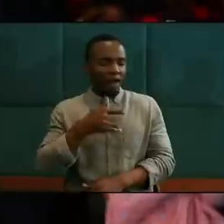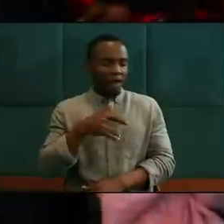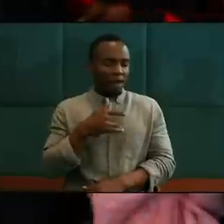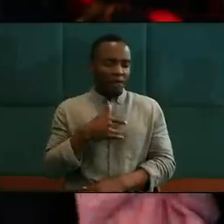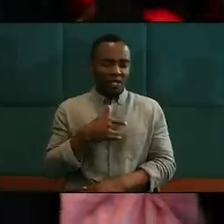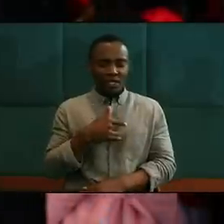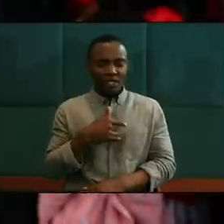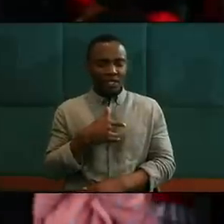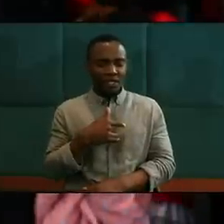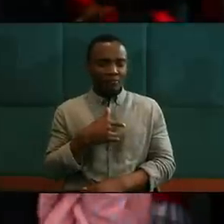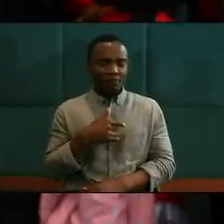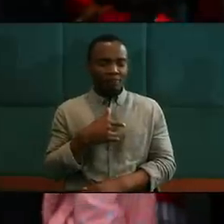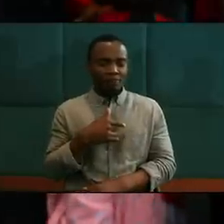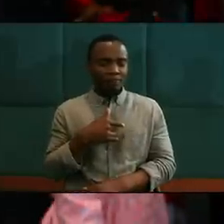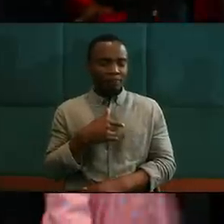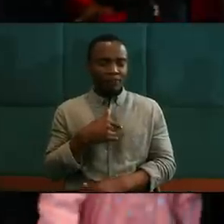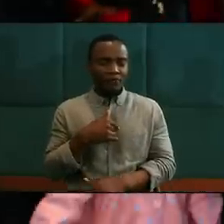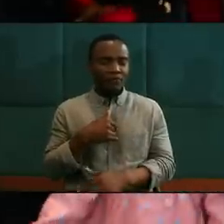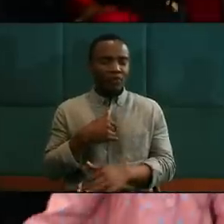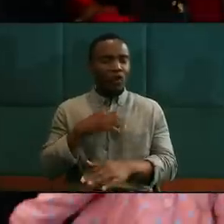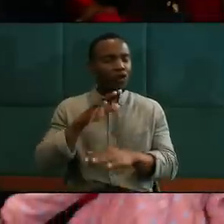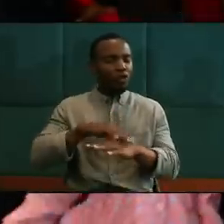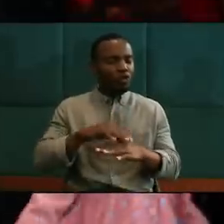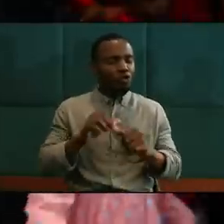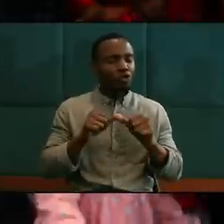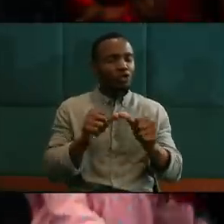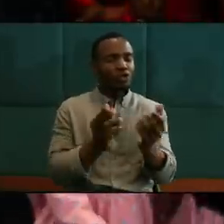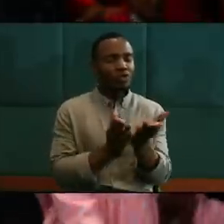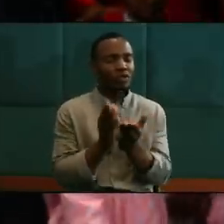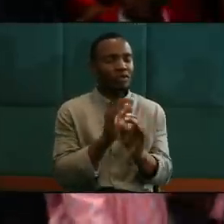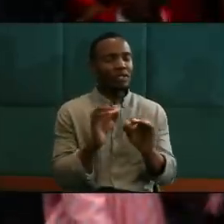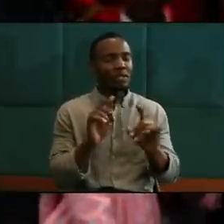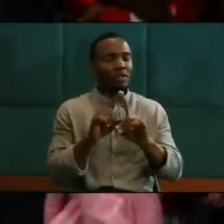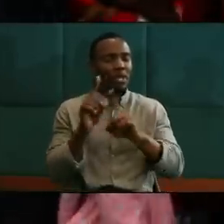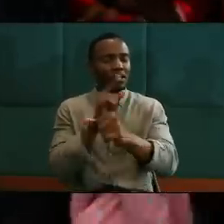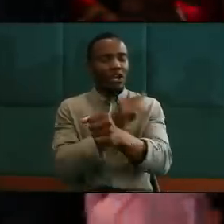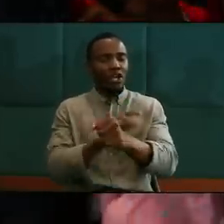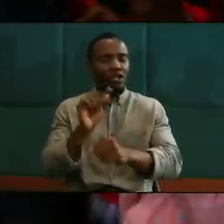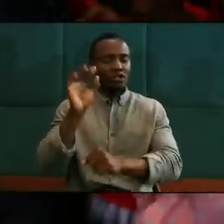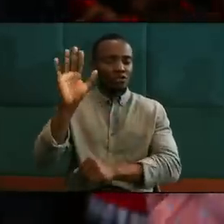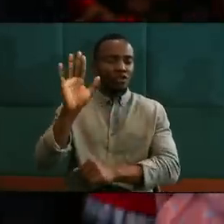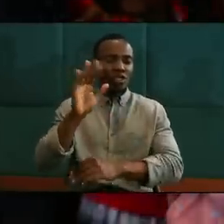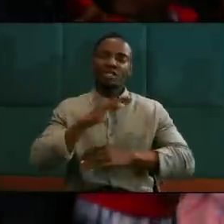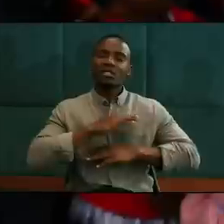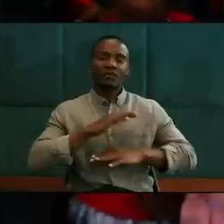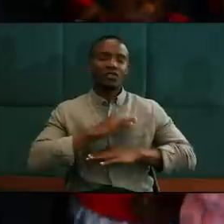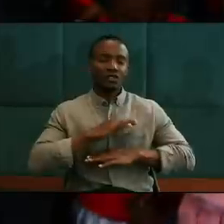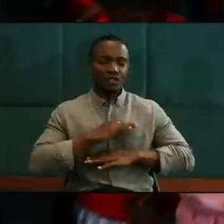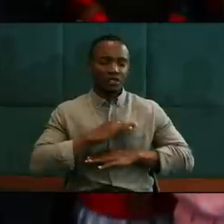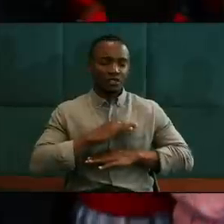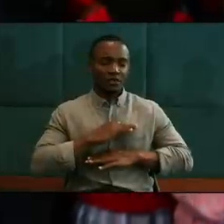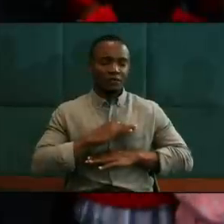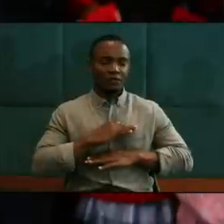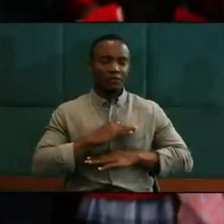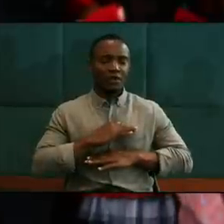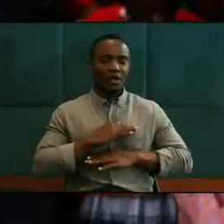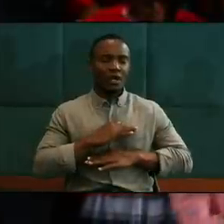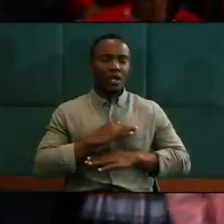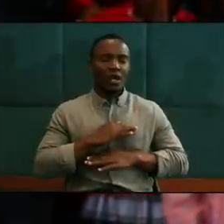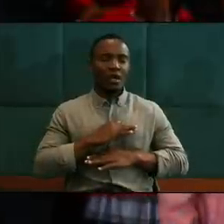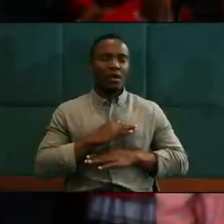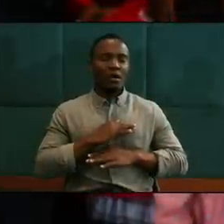they are not worth continuing serving you, your grace has been sufficient. And so on